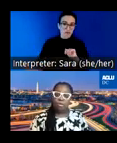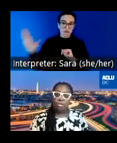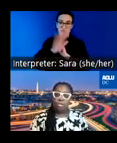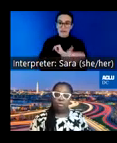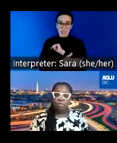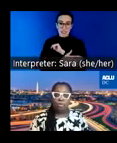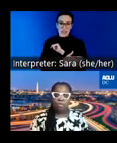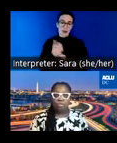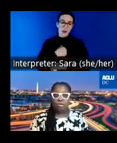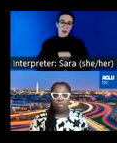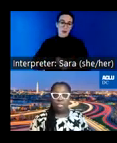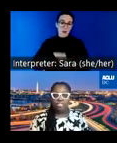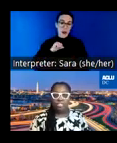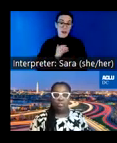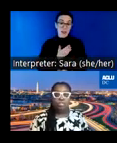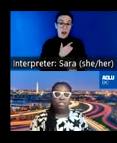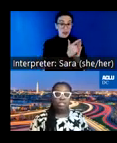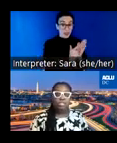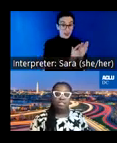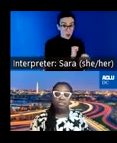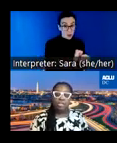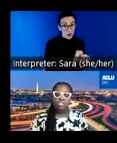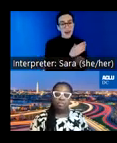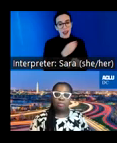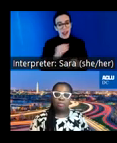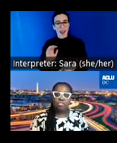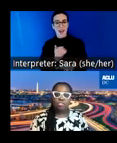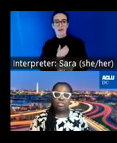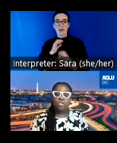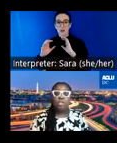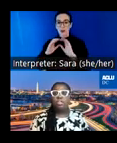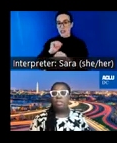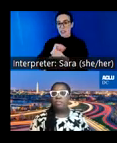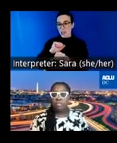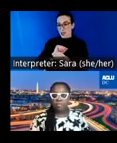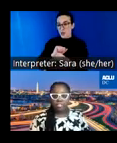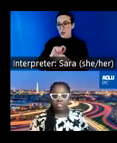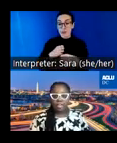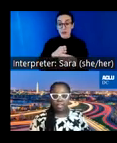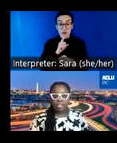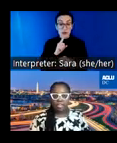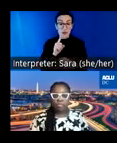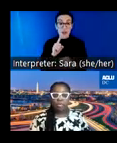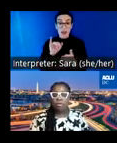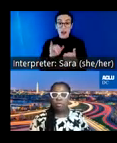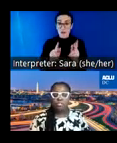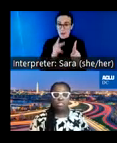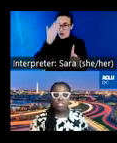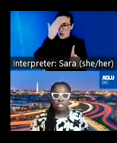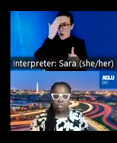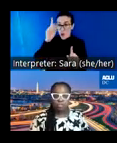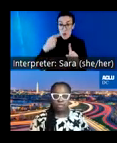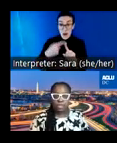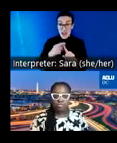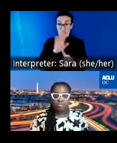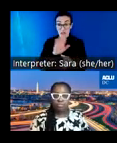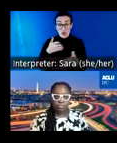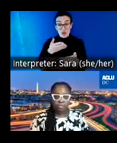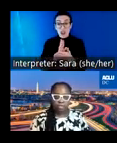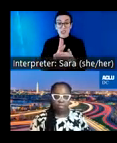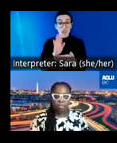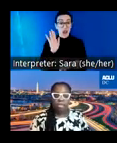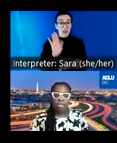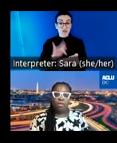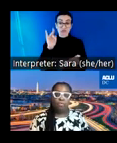both our legal work, but also our communications work to make sure people understood that when their rights are violated, we are going to continue to fight